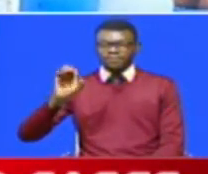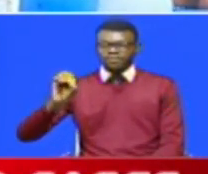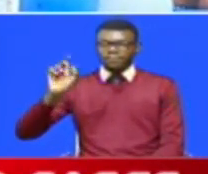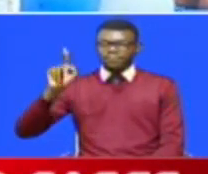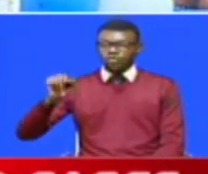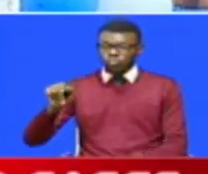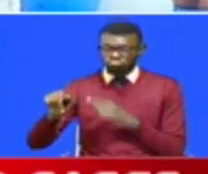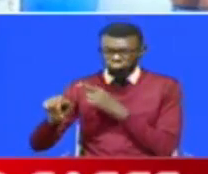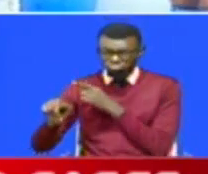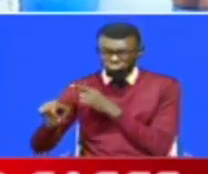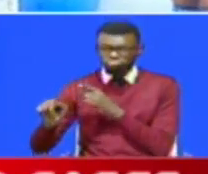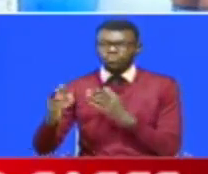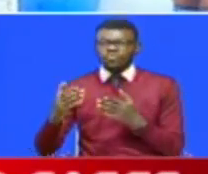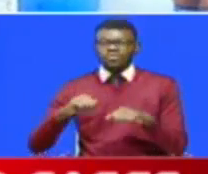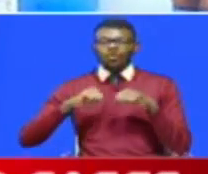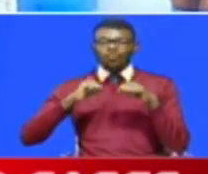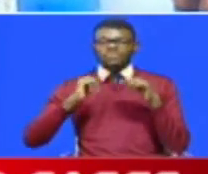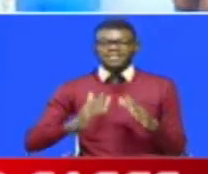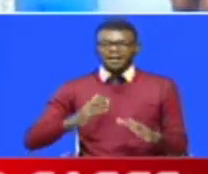Sarah is a nursing officer.